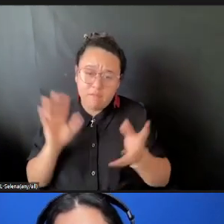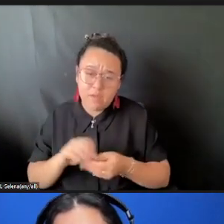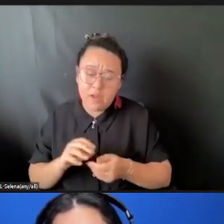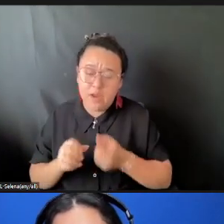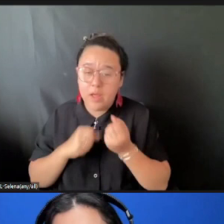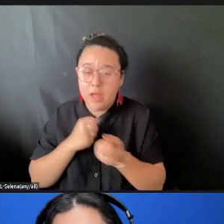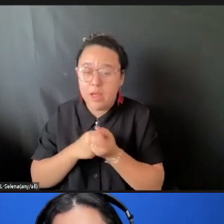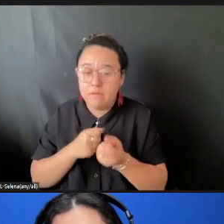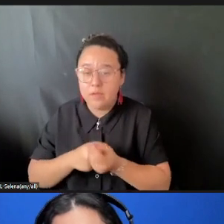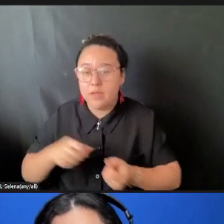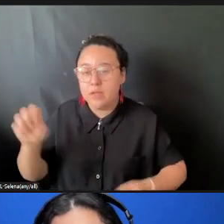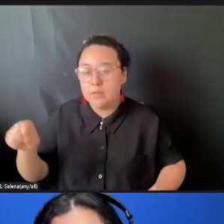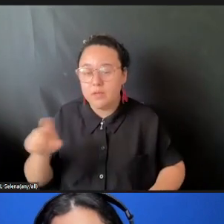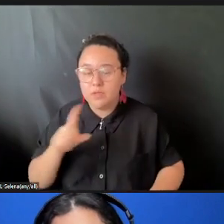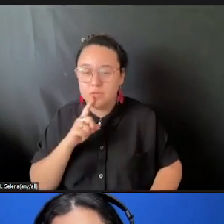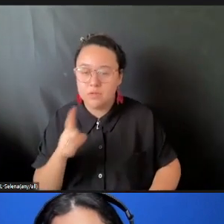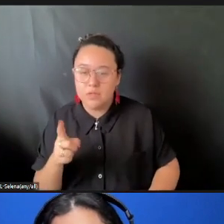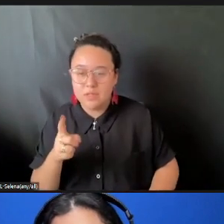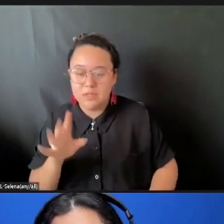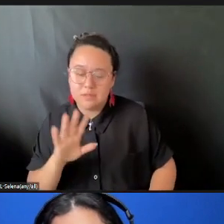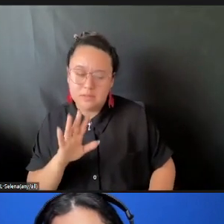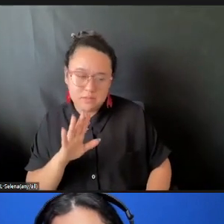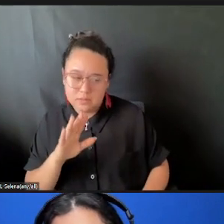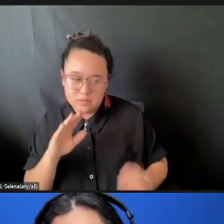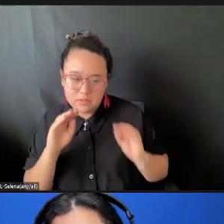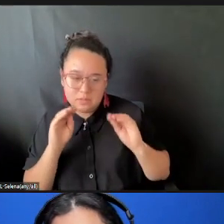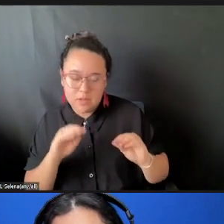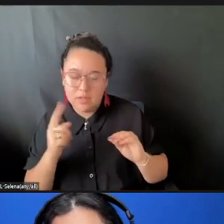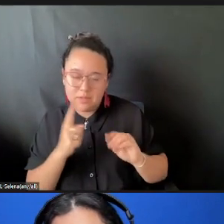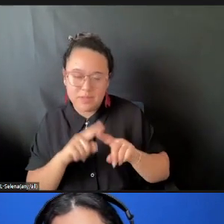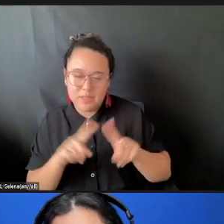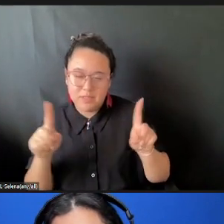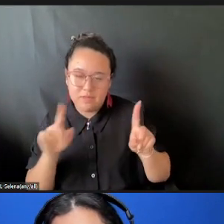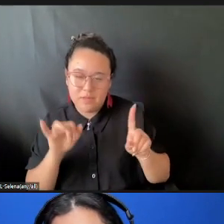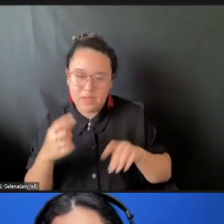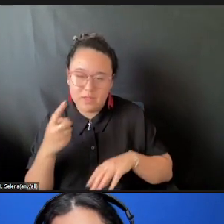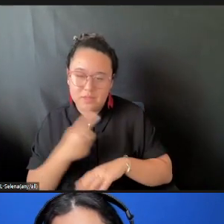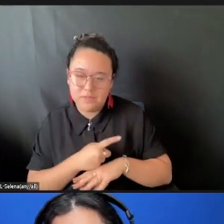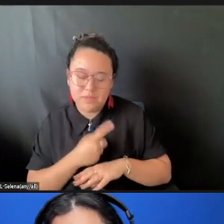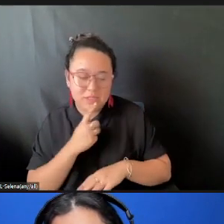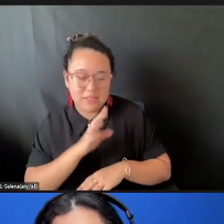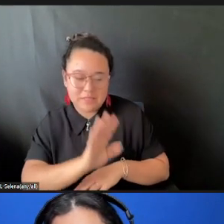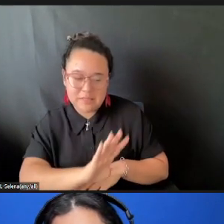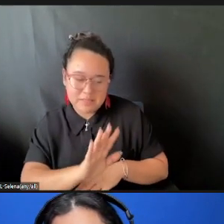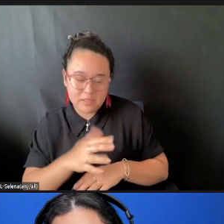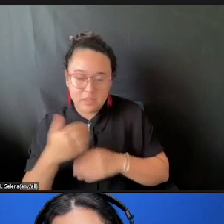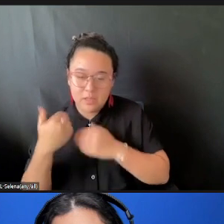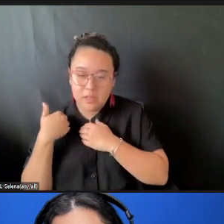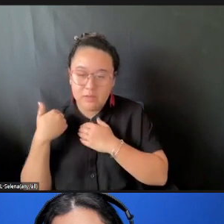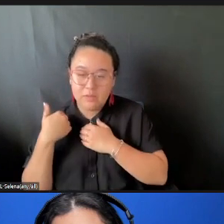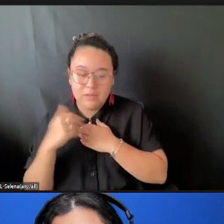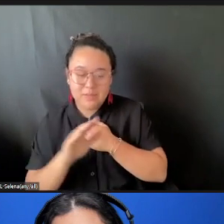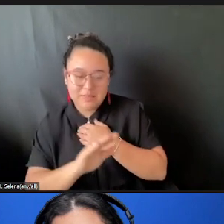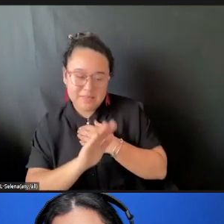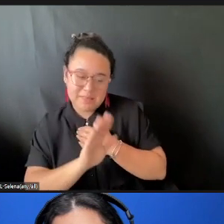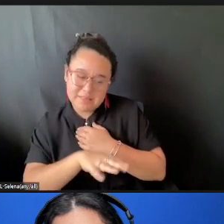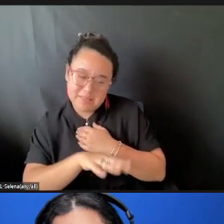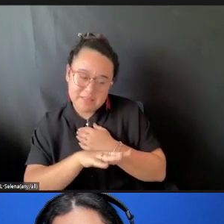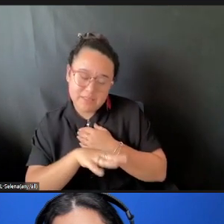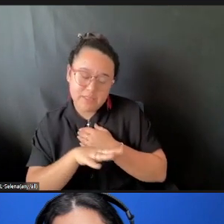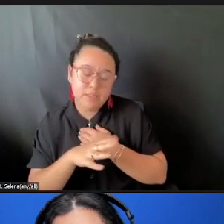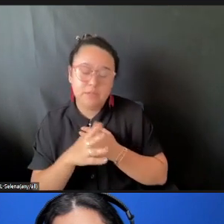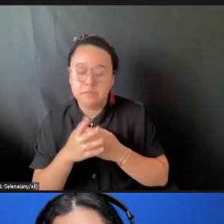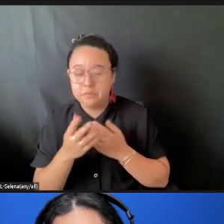she did. But she really taught me something that day, because she gently held me accountable and gently, you know, offered to